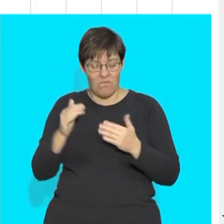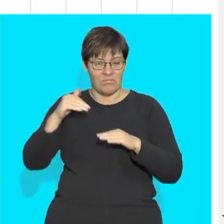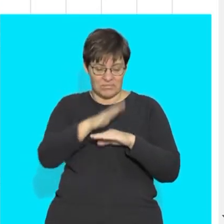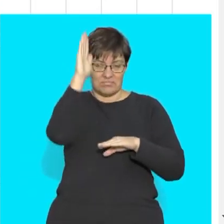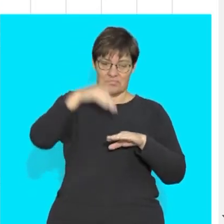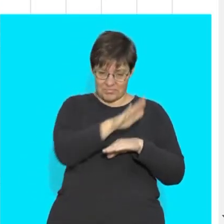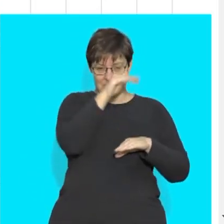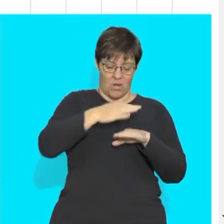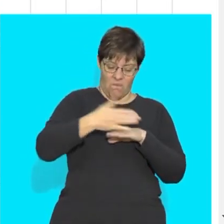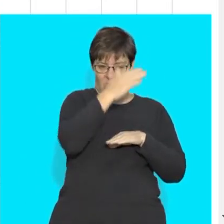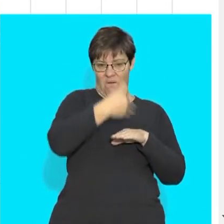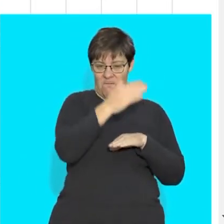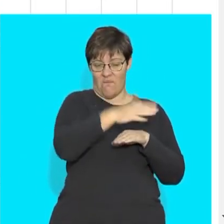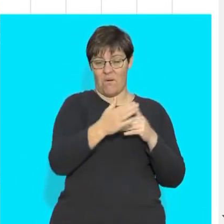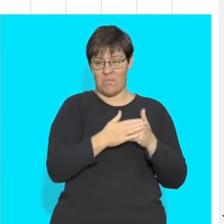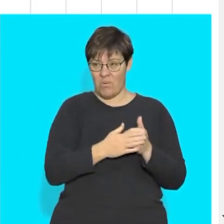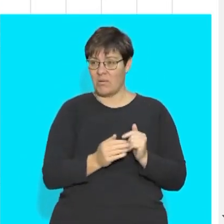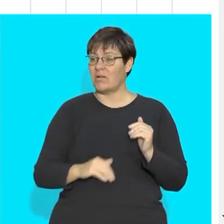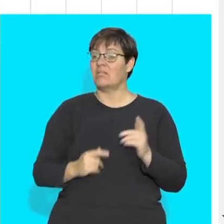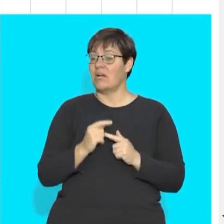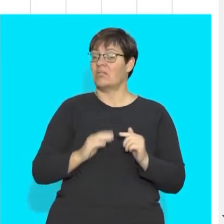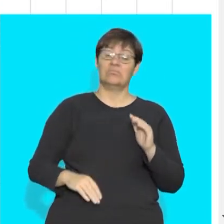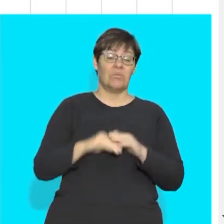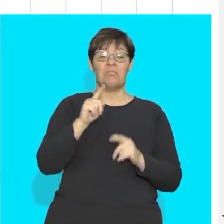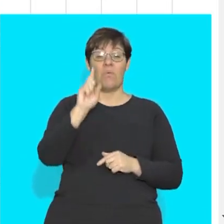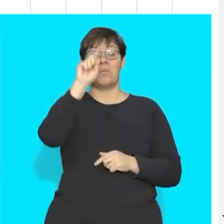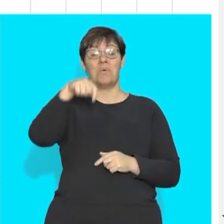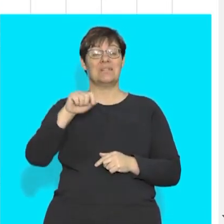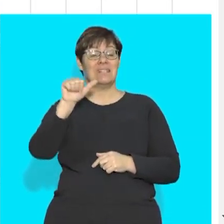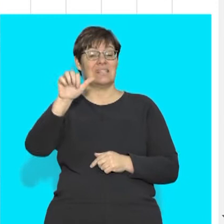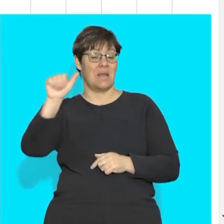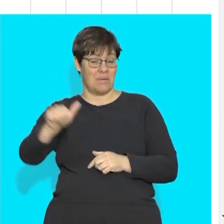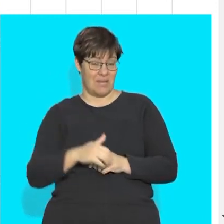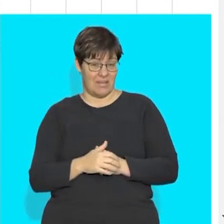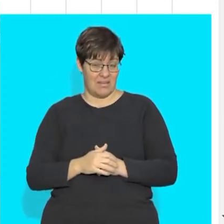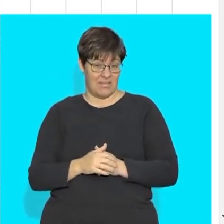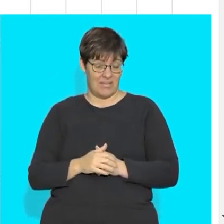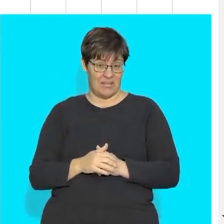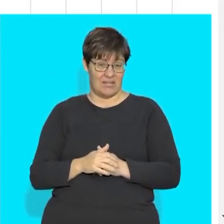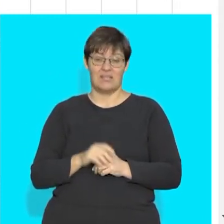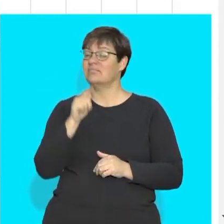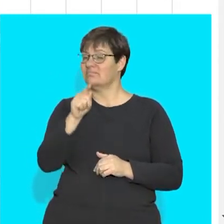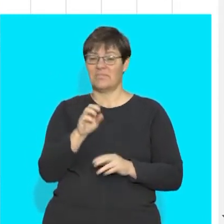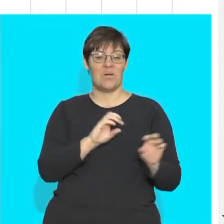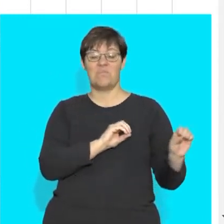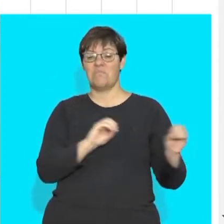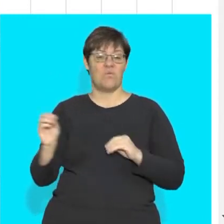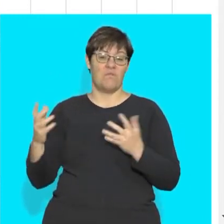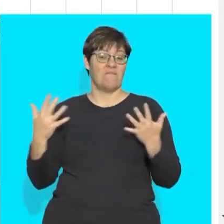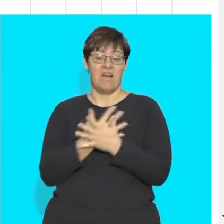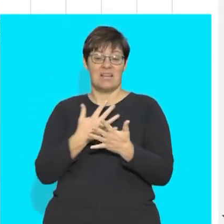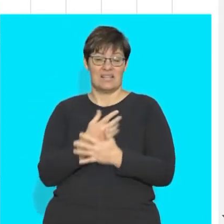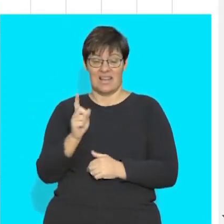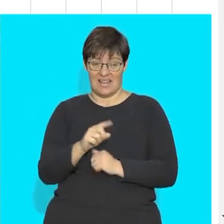go right to the top, this can go up to 1.6. The electrons are not moving